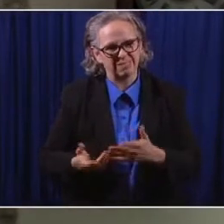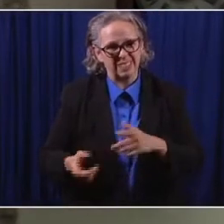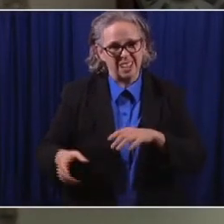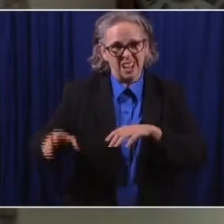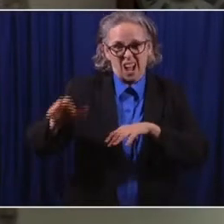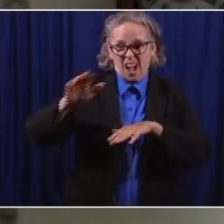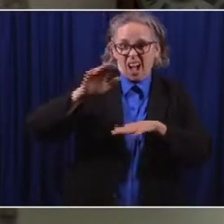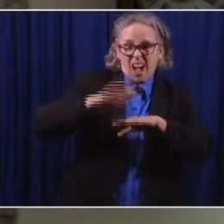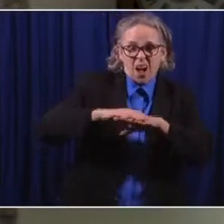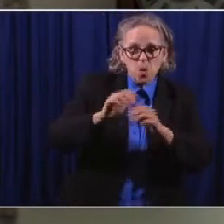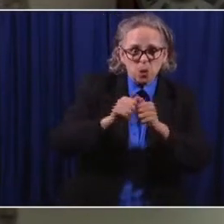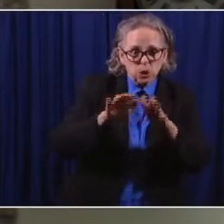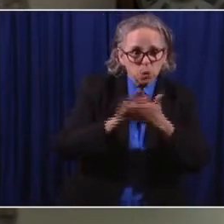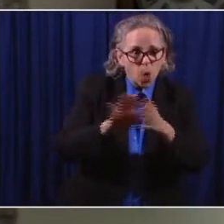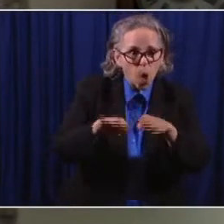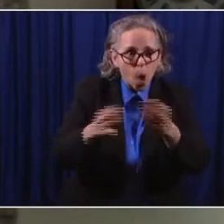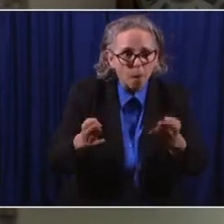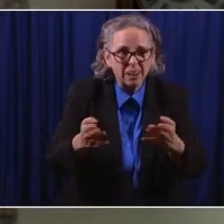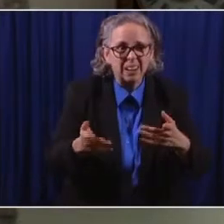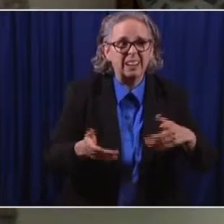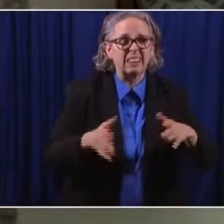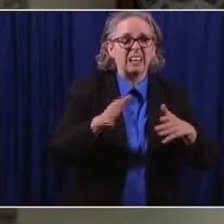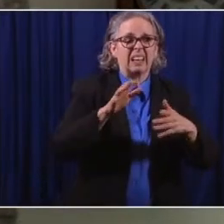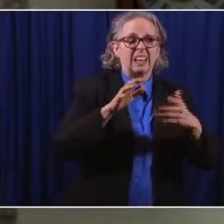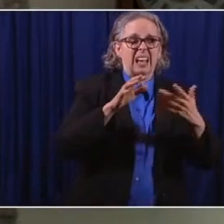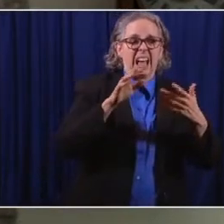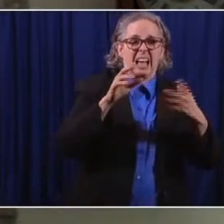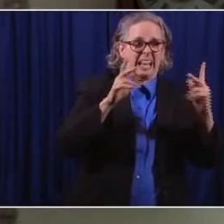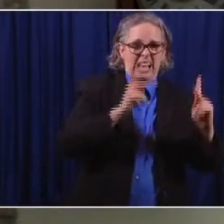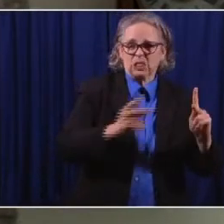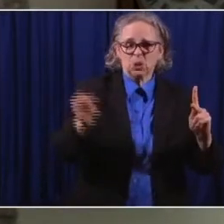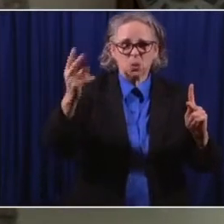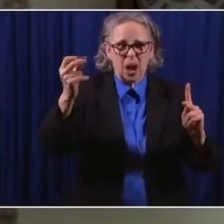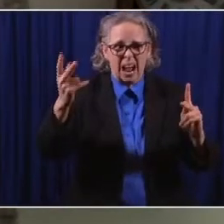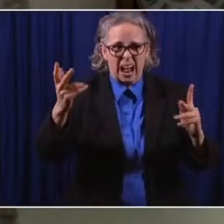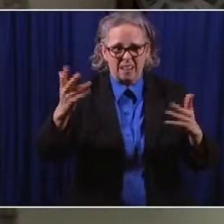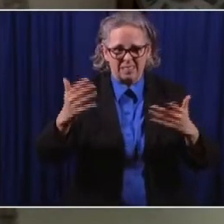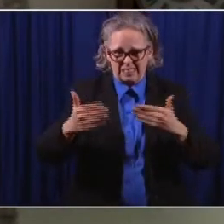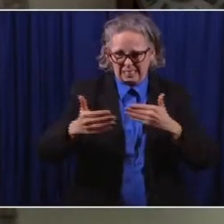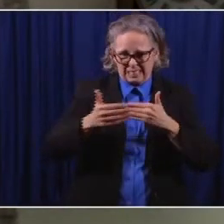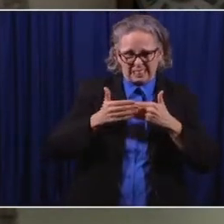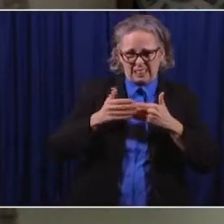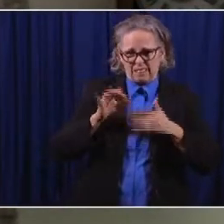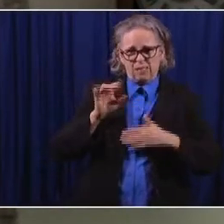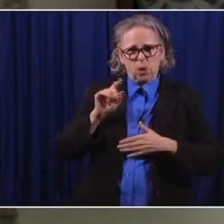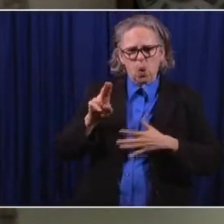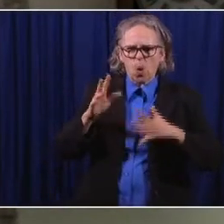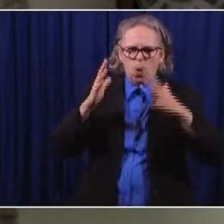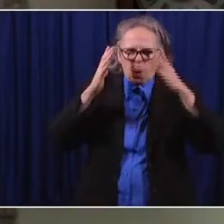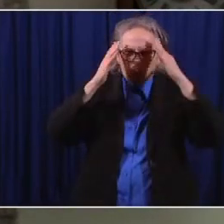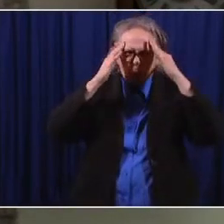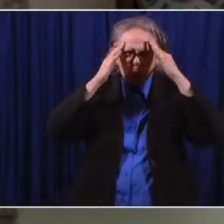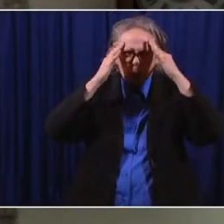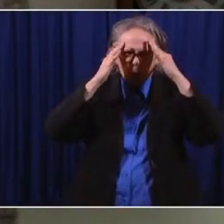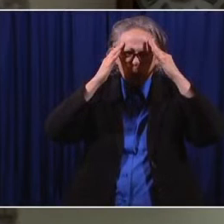with colleges, you couple that with K through 12, yeah, I worry about it. I worry a lot about it. And eventually it's going to get